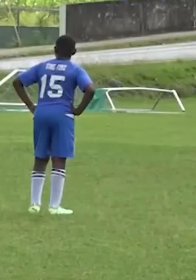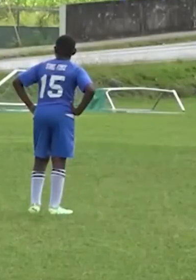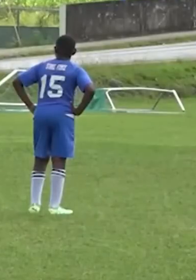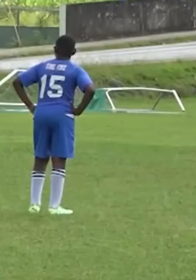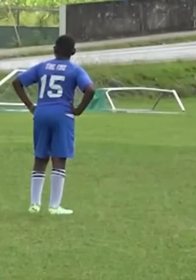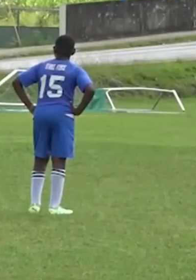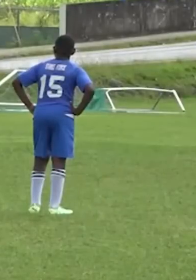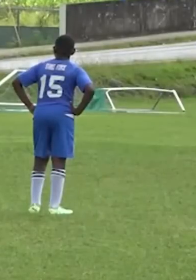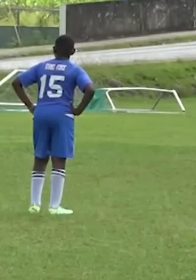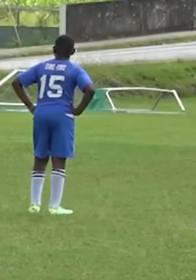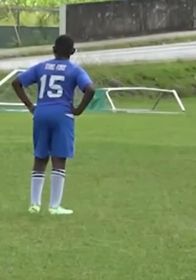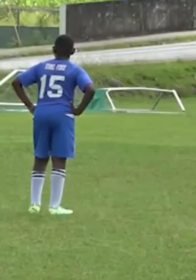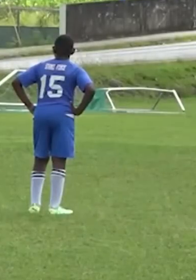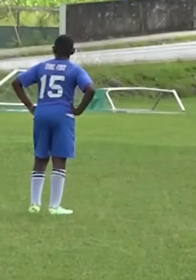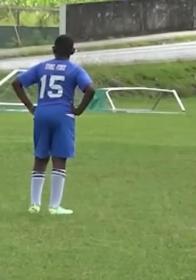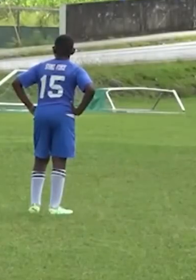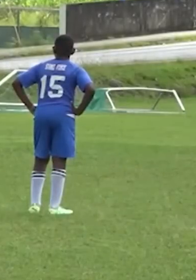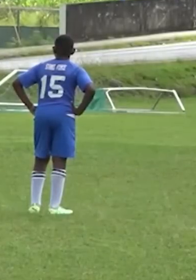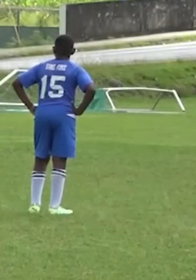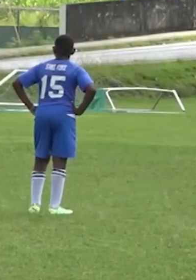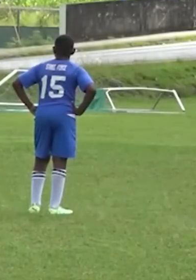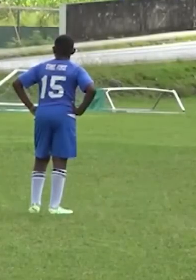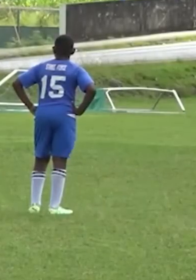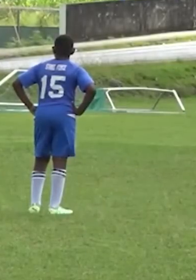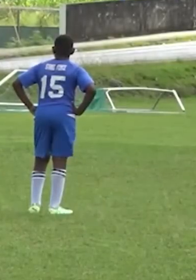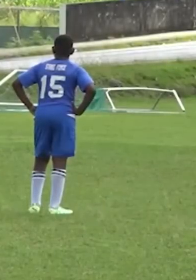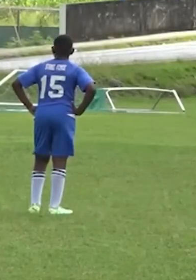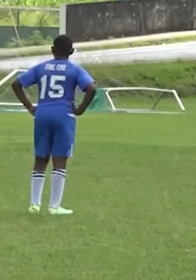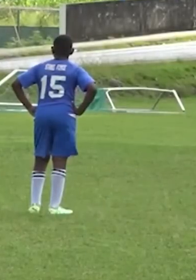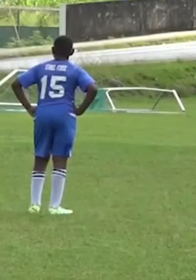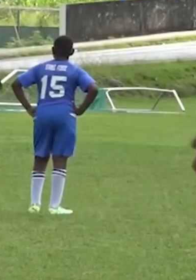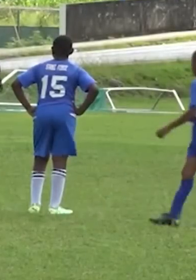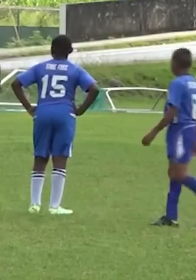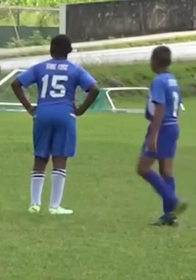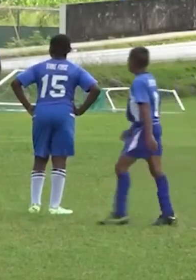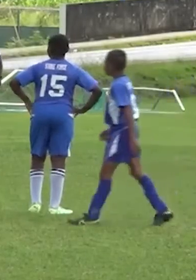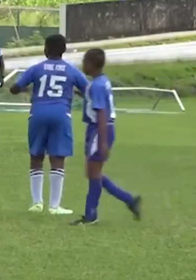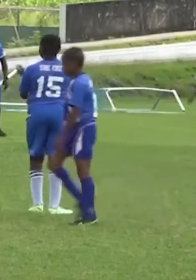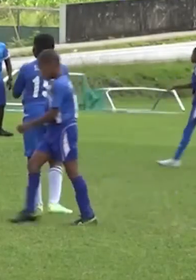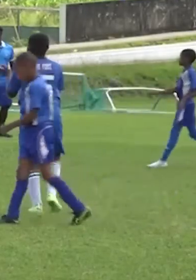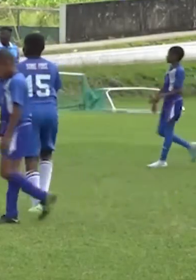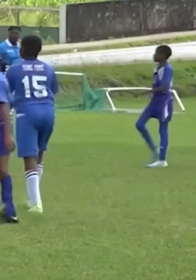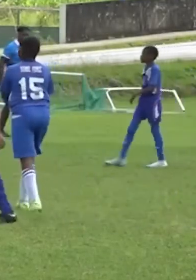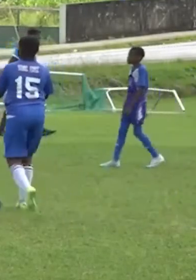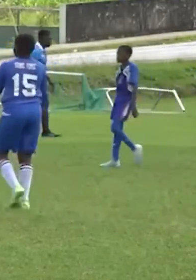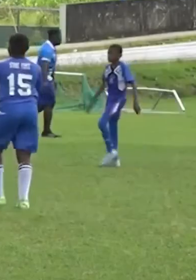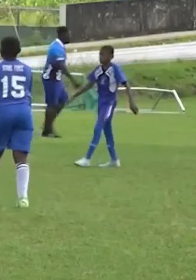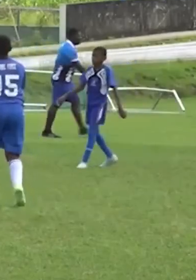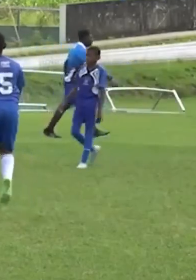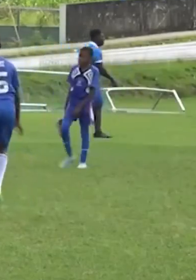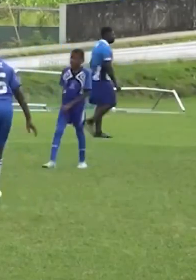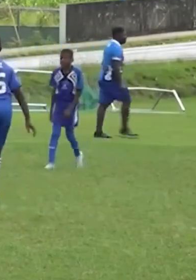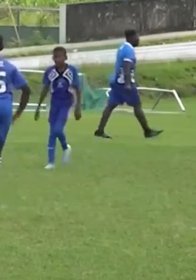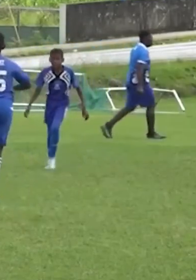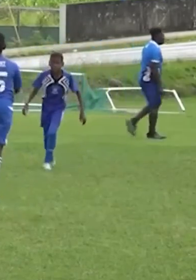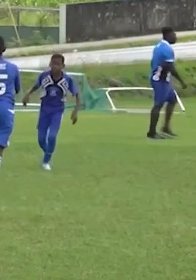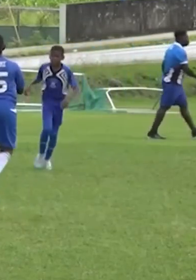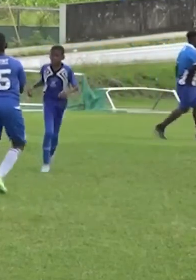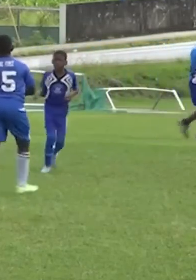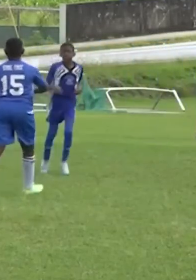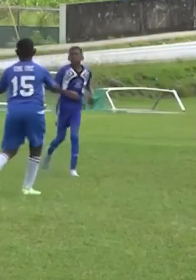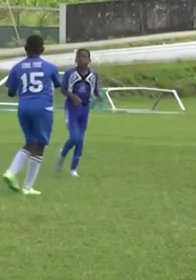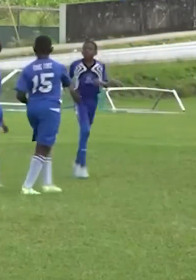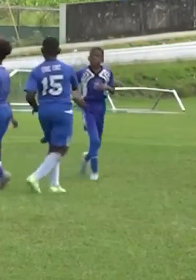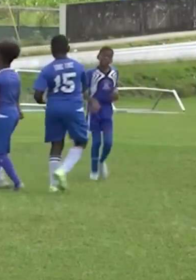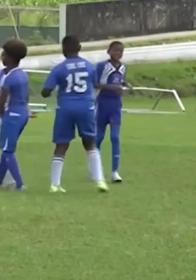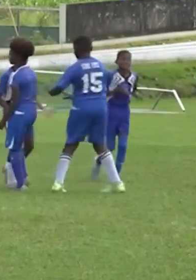the second half now, where West Terrace continued their dominance. Here they have a penalty, easily converted by Maynard, as